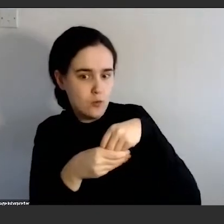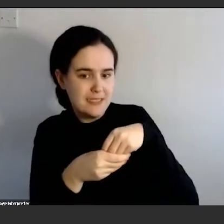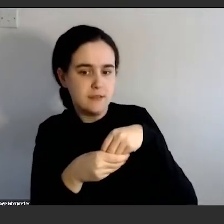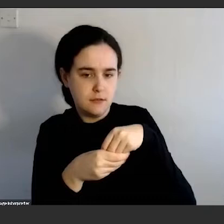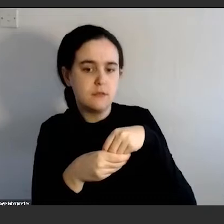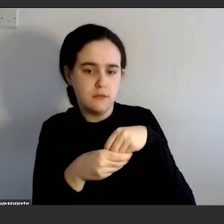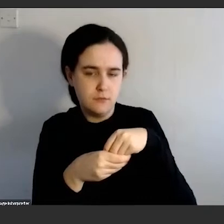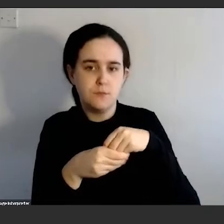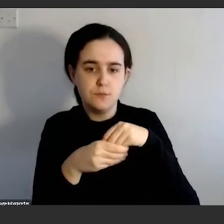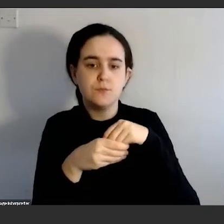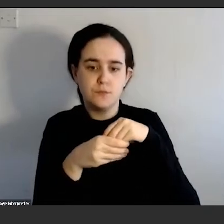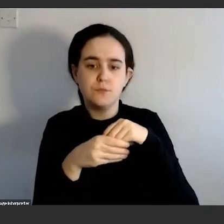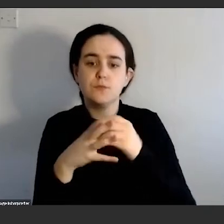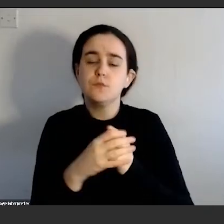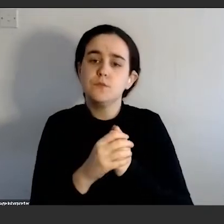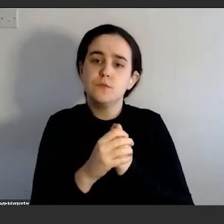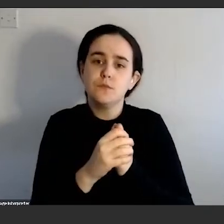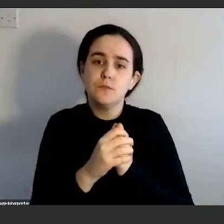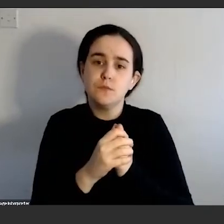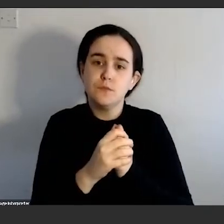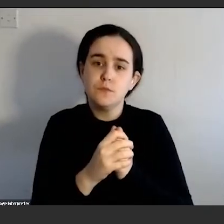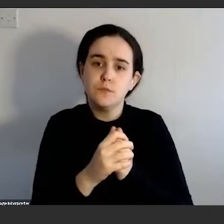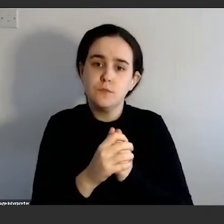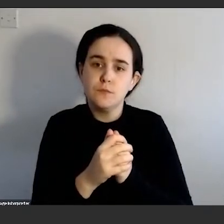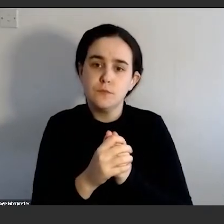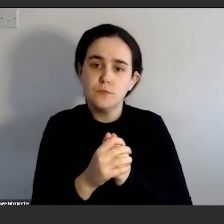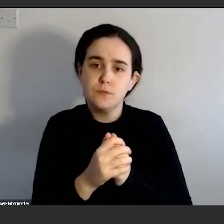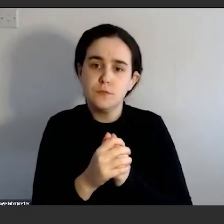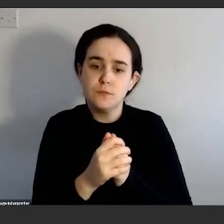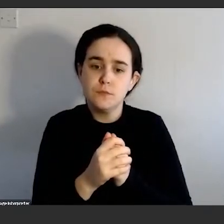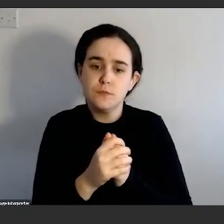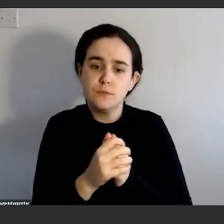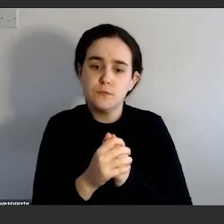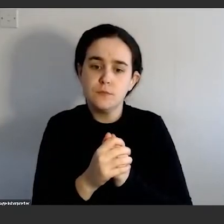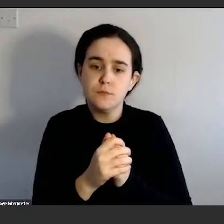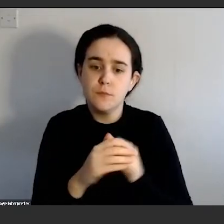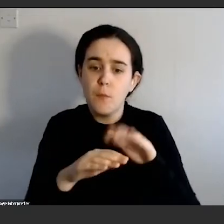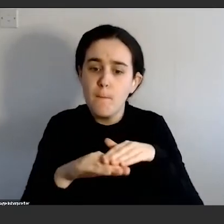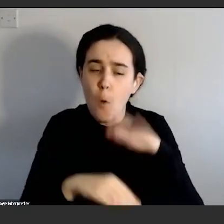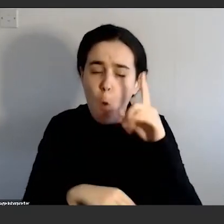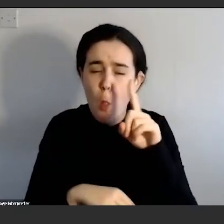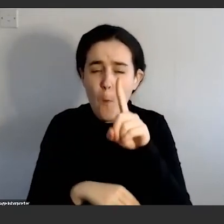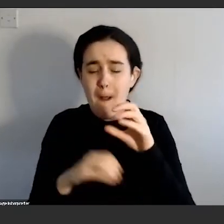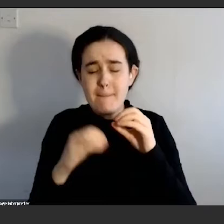more than 1 billion people around the world experience some form of disability.